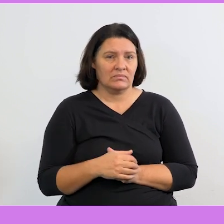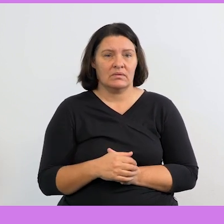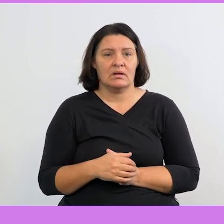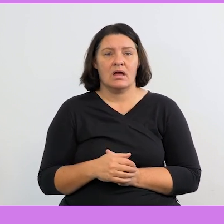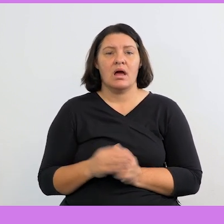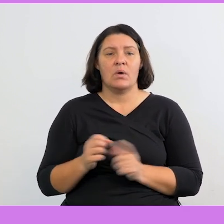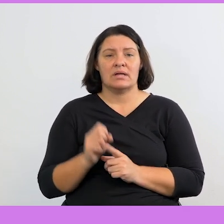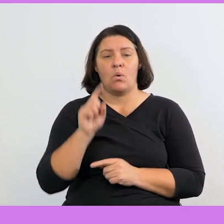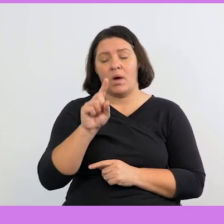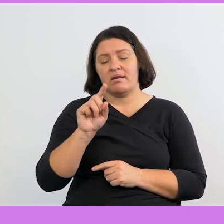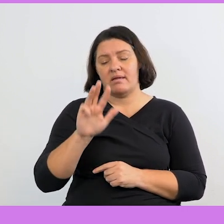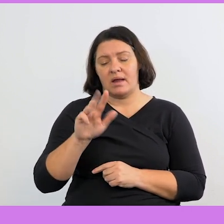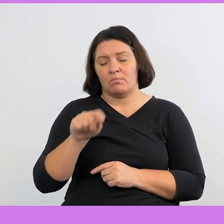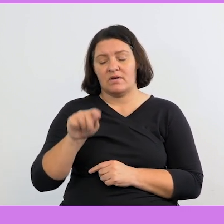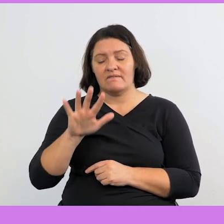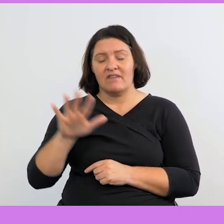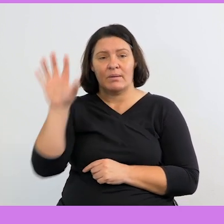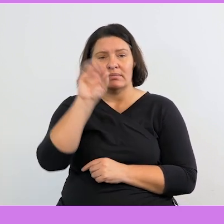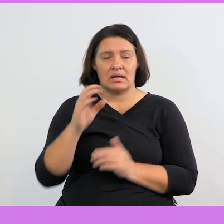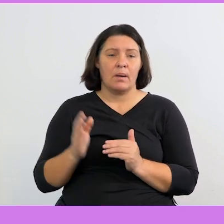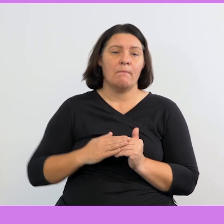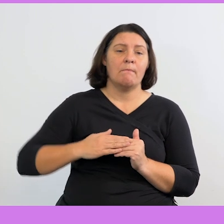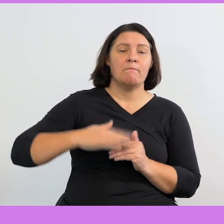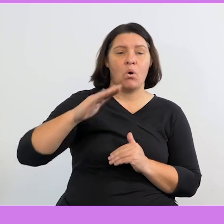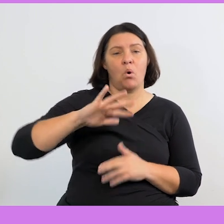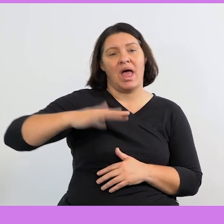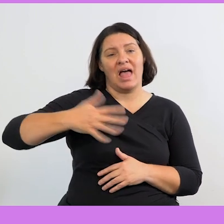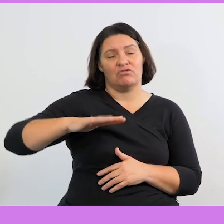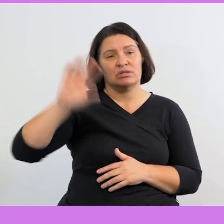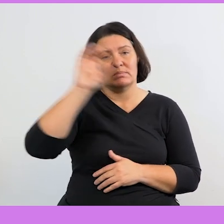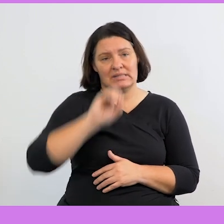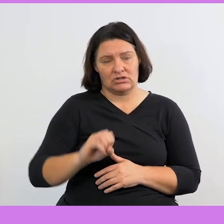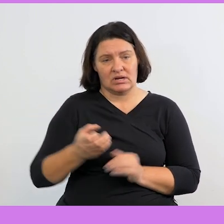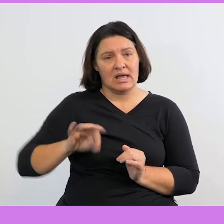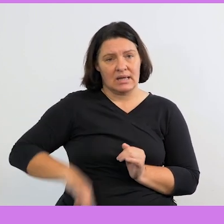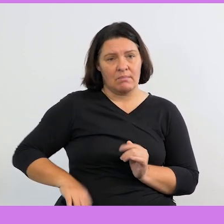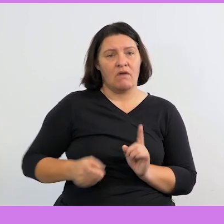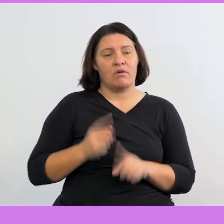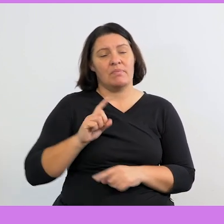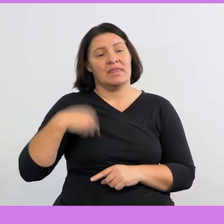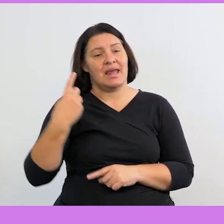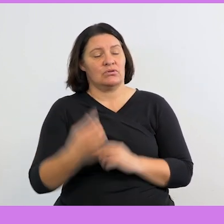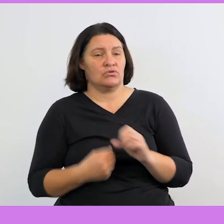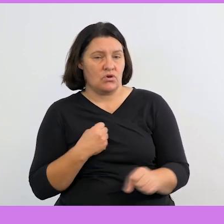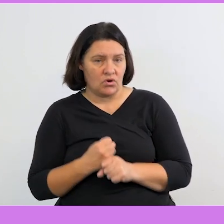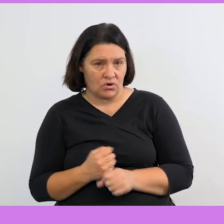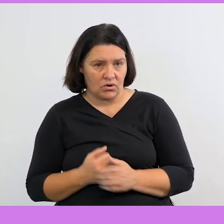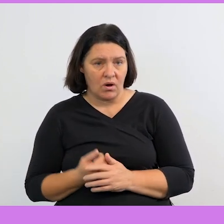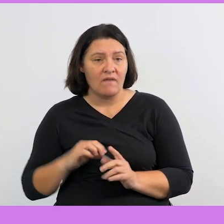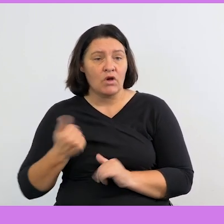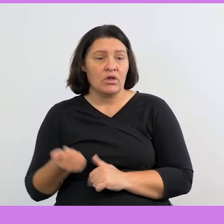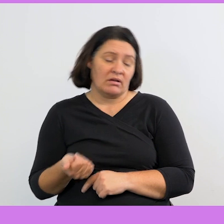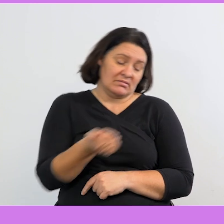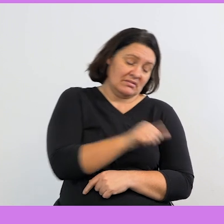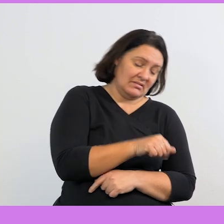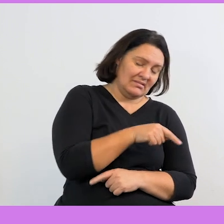percentage, equals 19.5% more than the average percentage income of the following year.